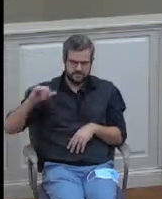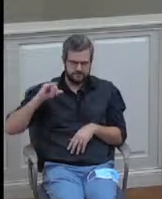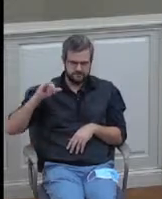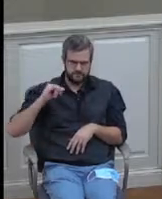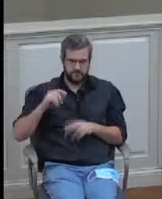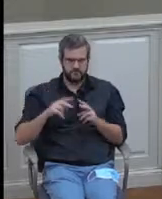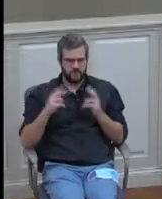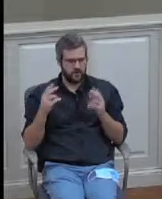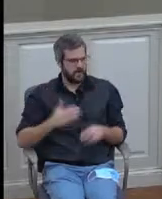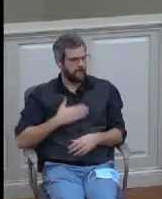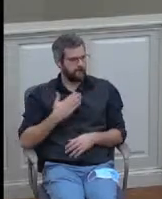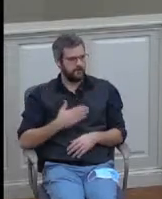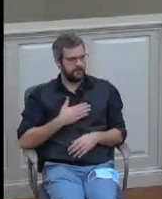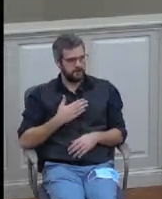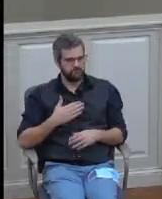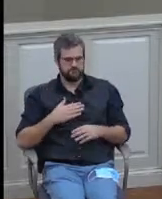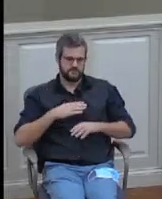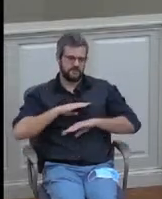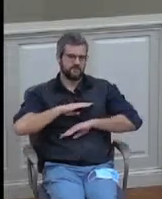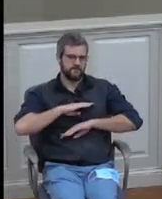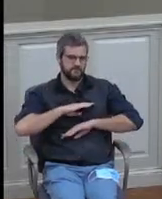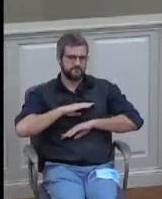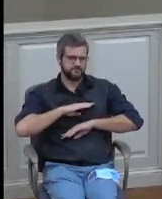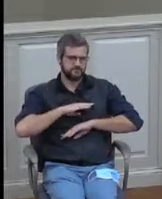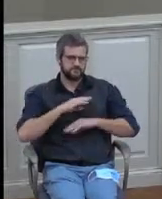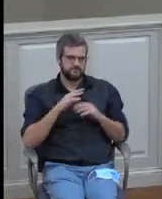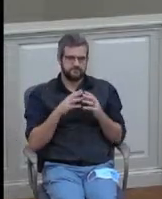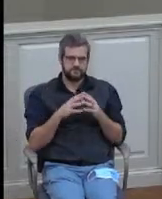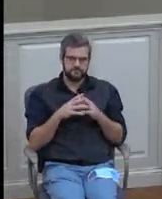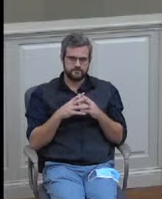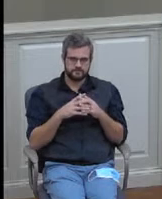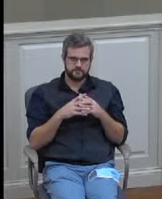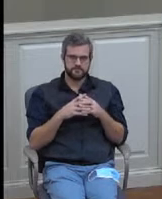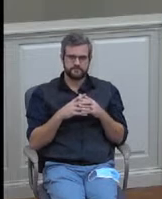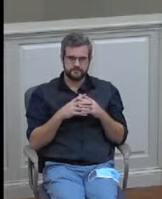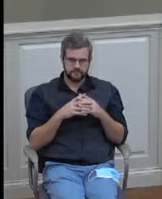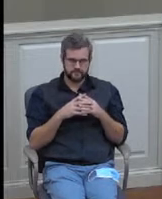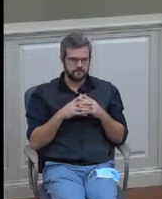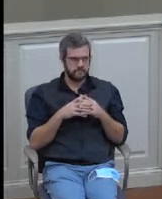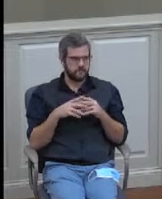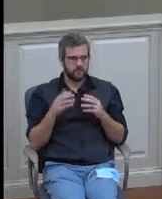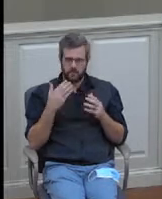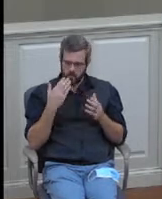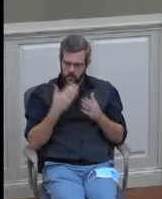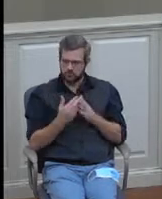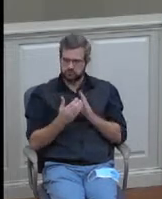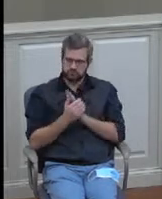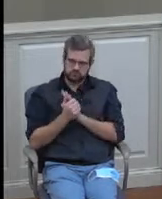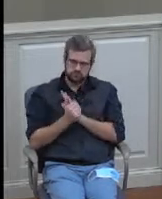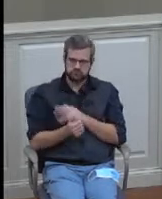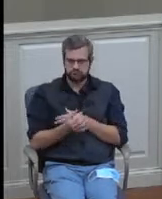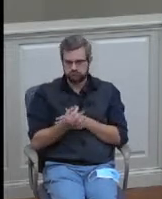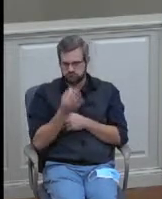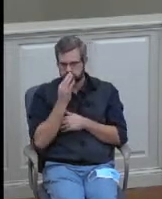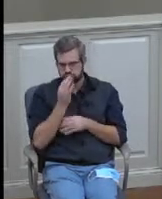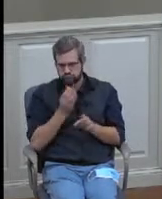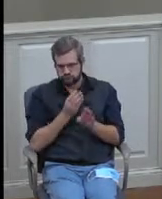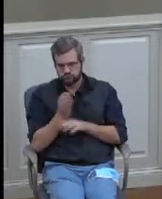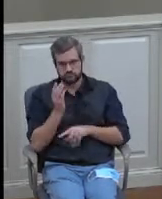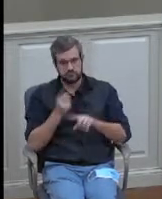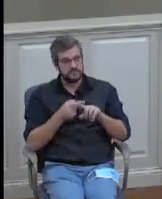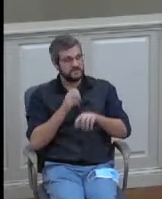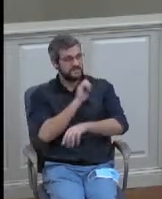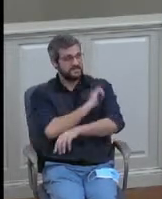very very happy, very satisfied to have the caliber and the energy that you two bring